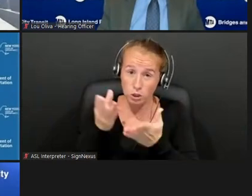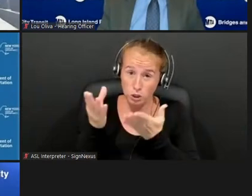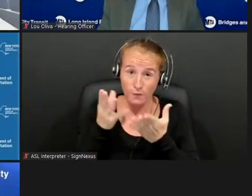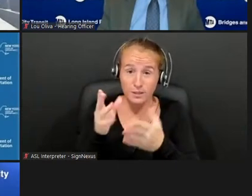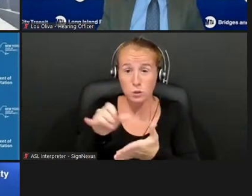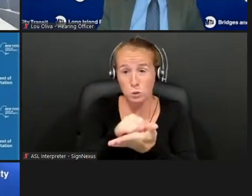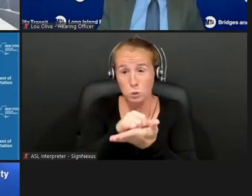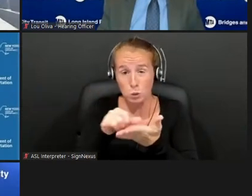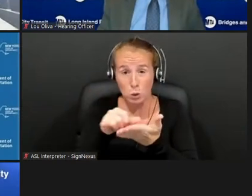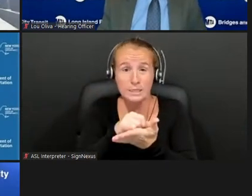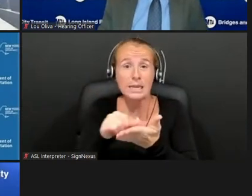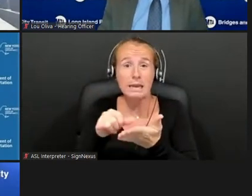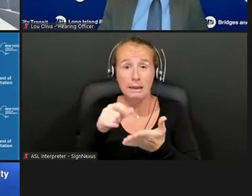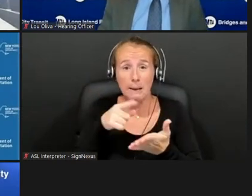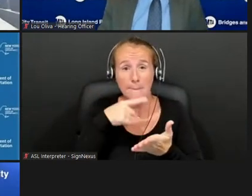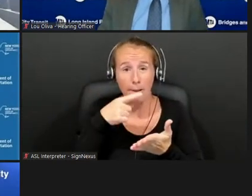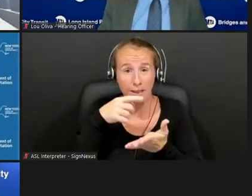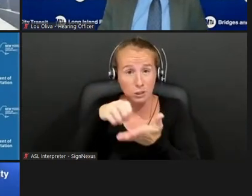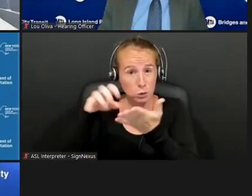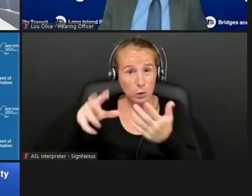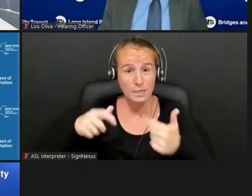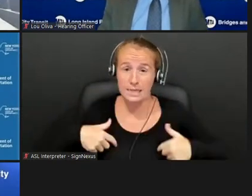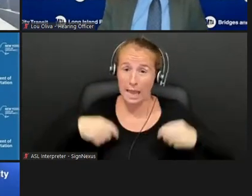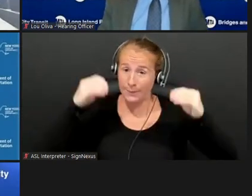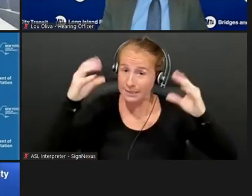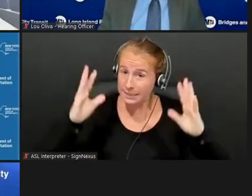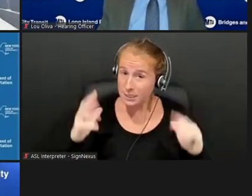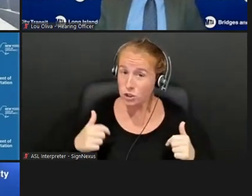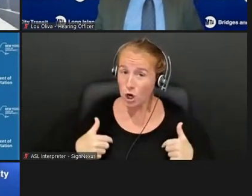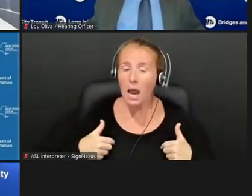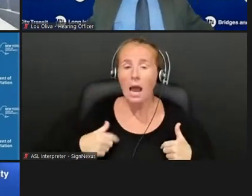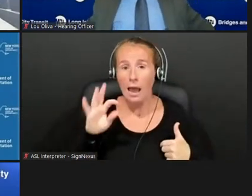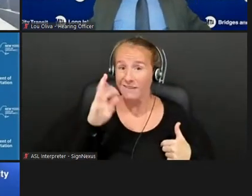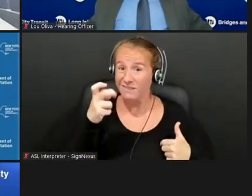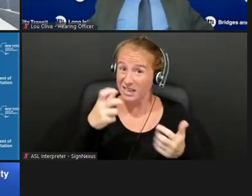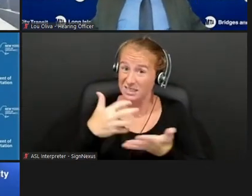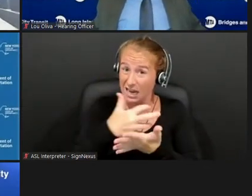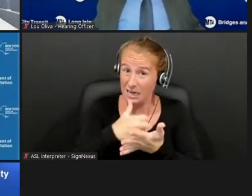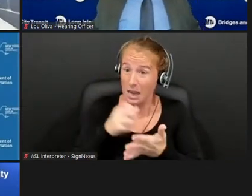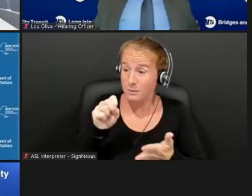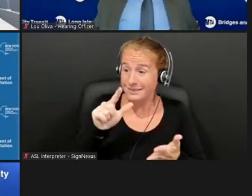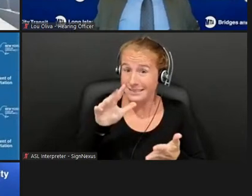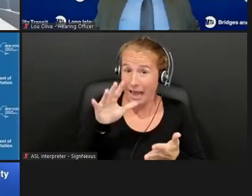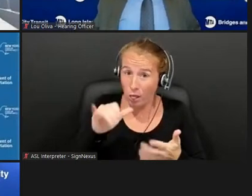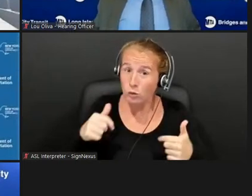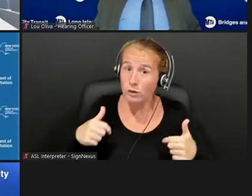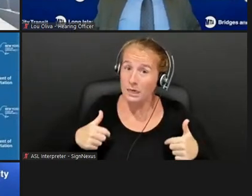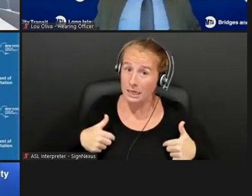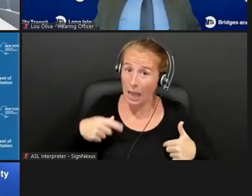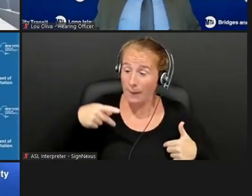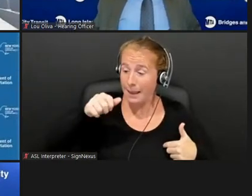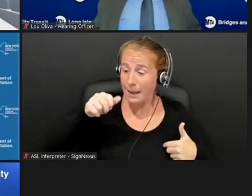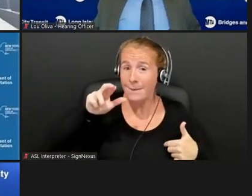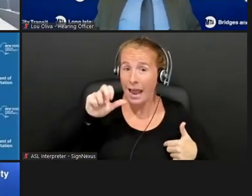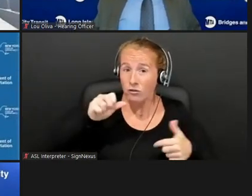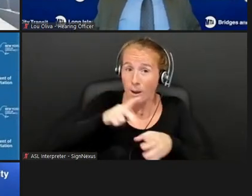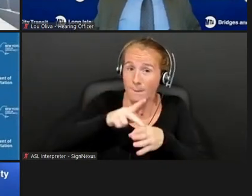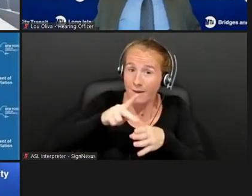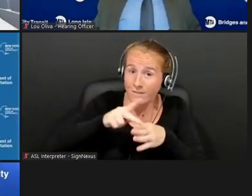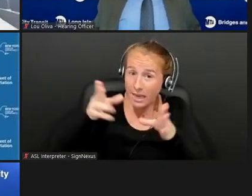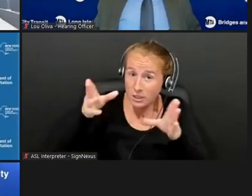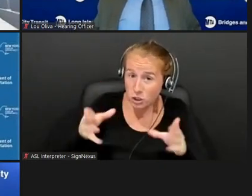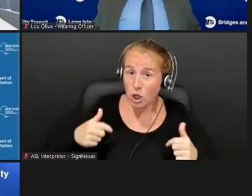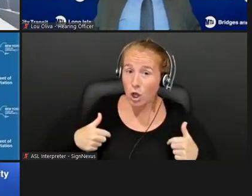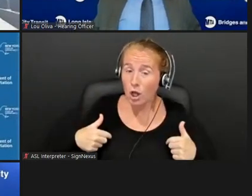students um I'm a teacher I'm on a fixed income I'm on a salary I'm a power professional um